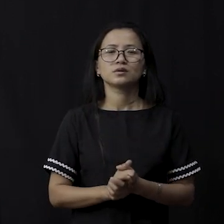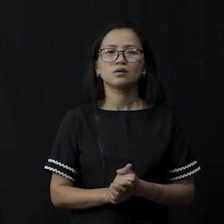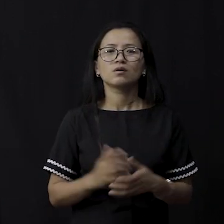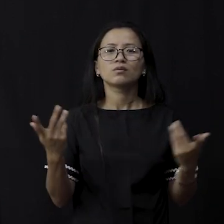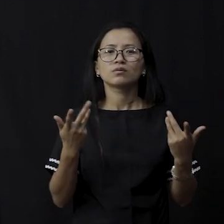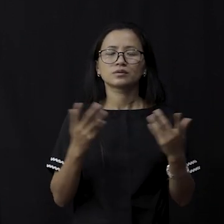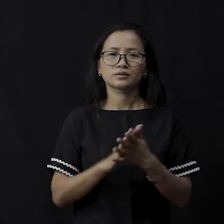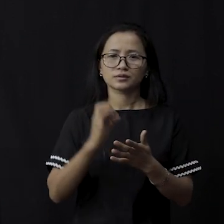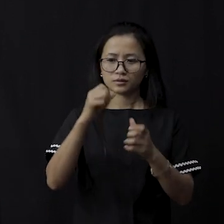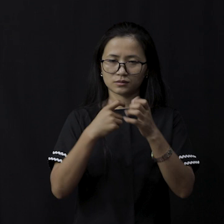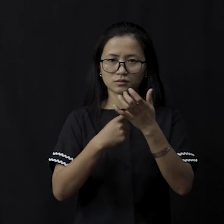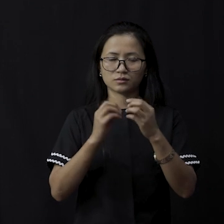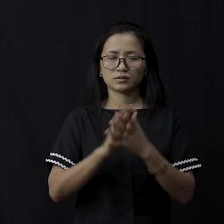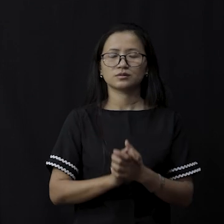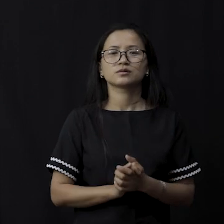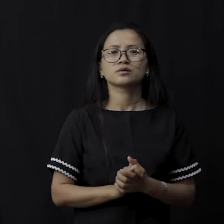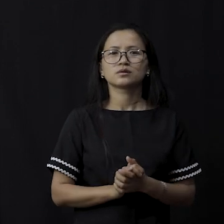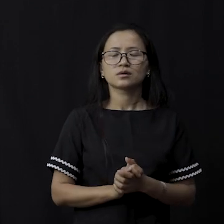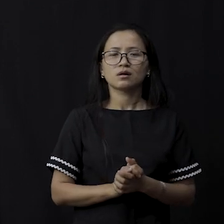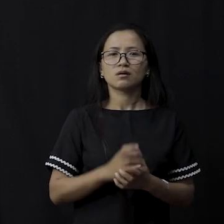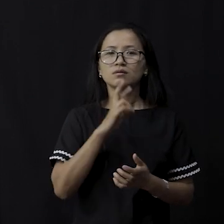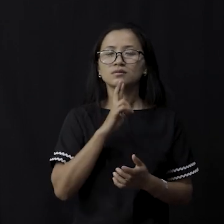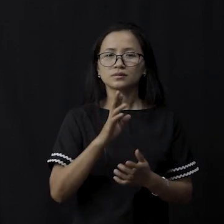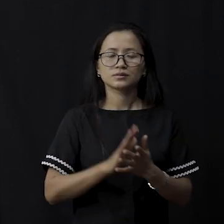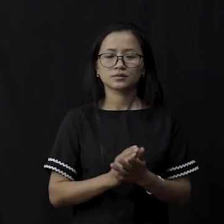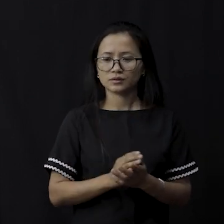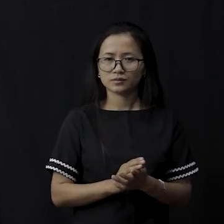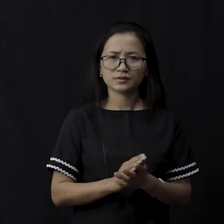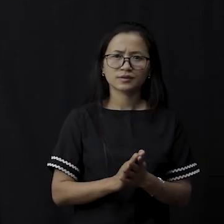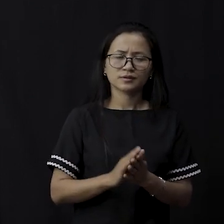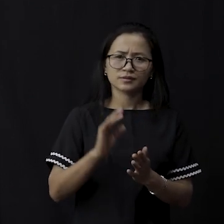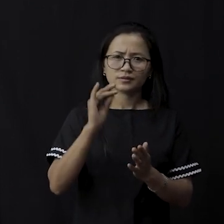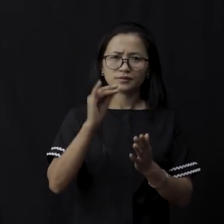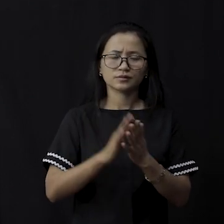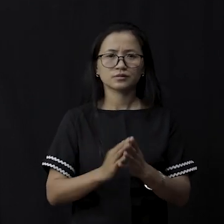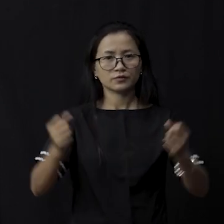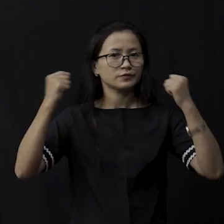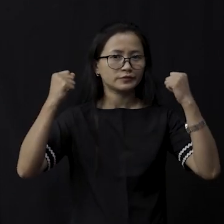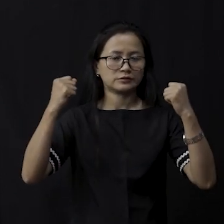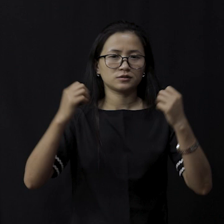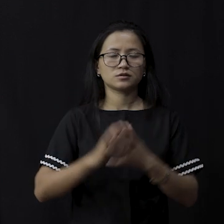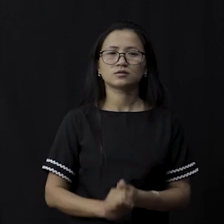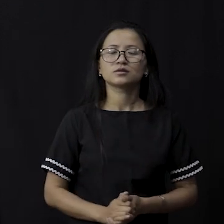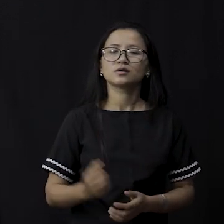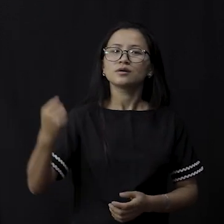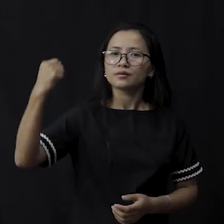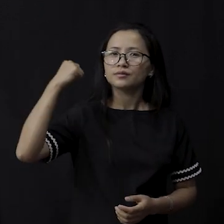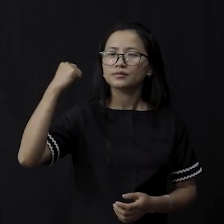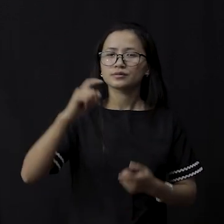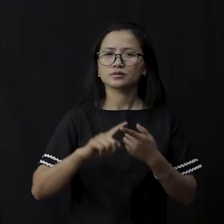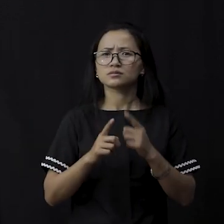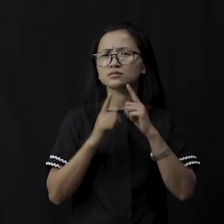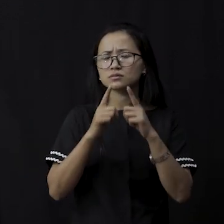these carbohydrates? Carbohydrates are the chief source of energy. You need energy to